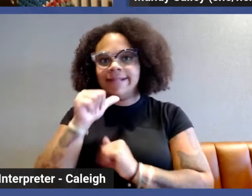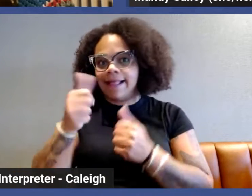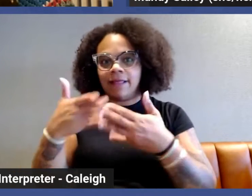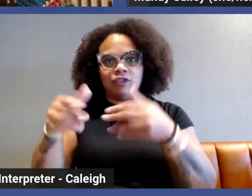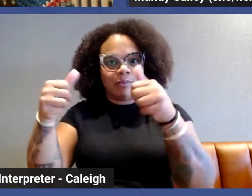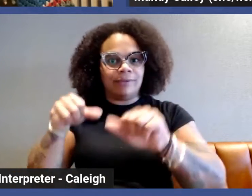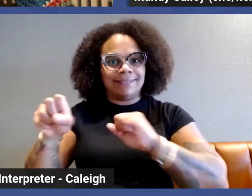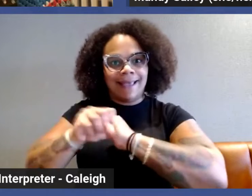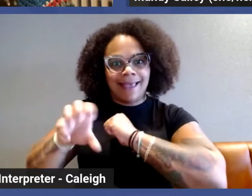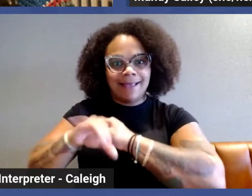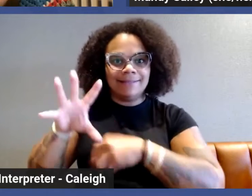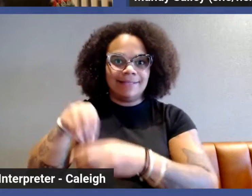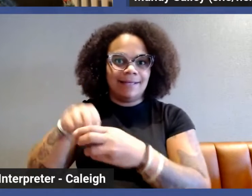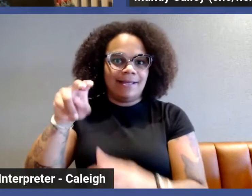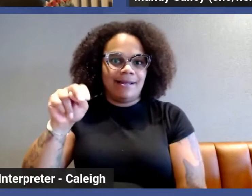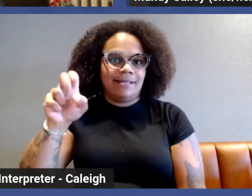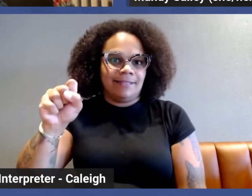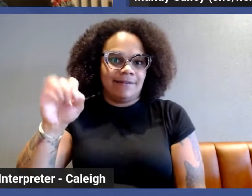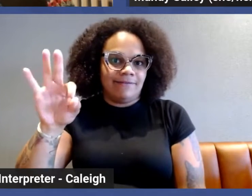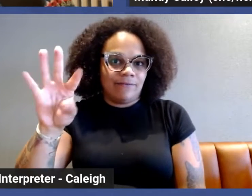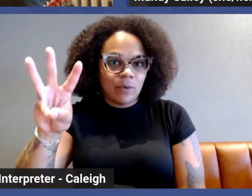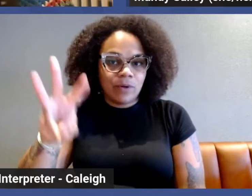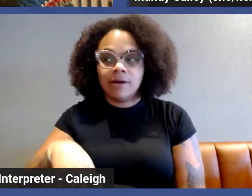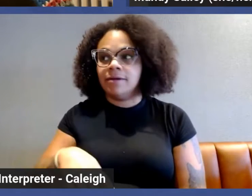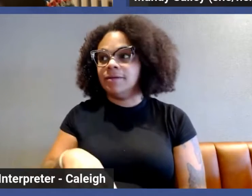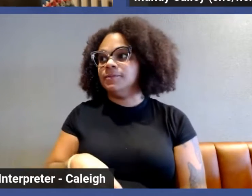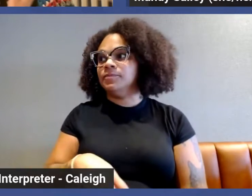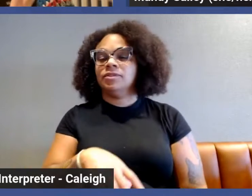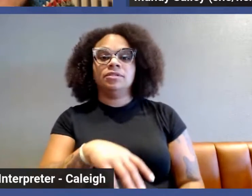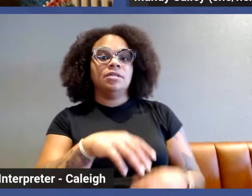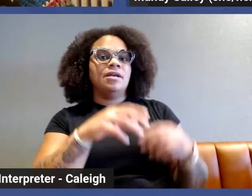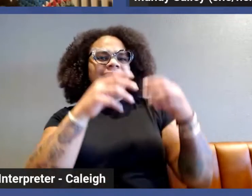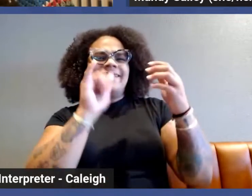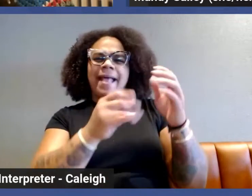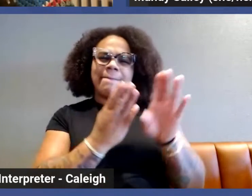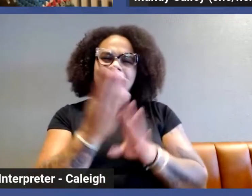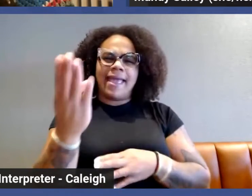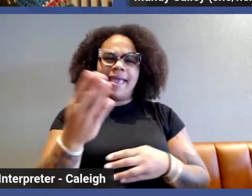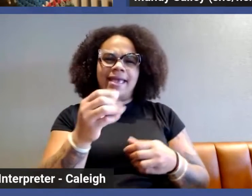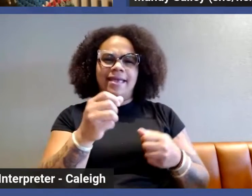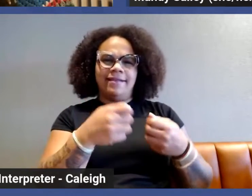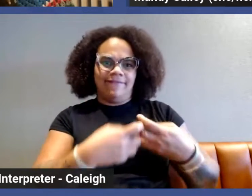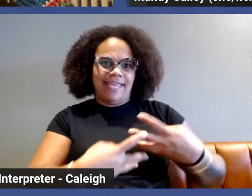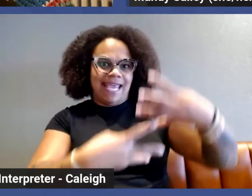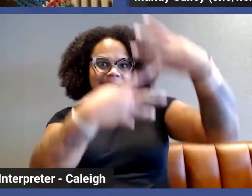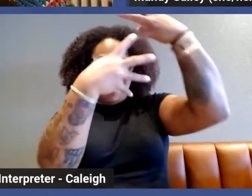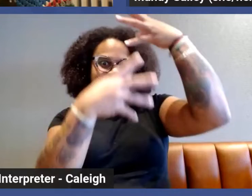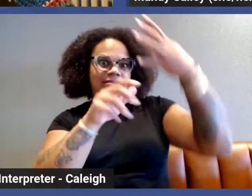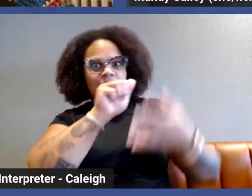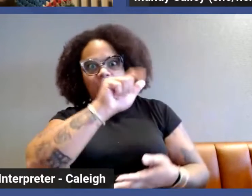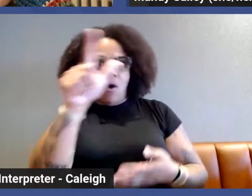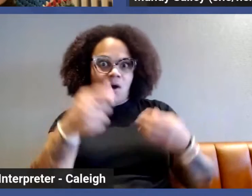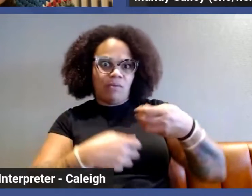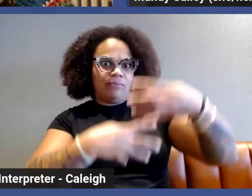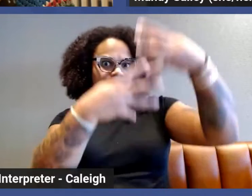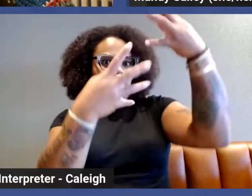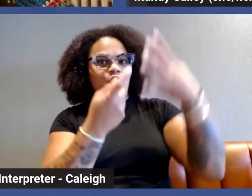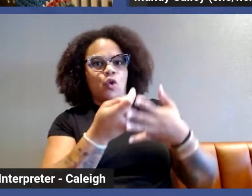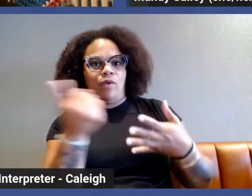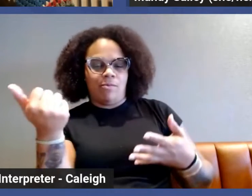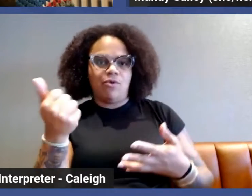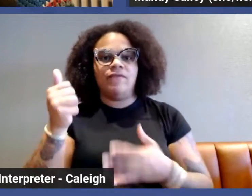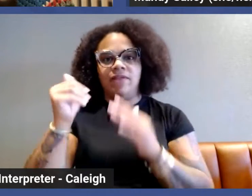threads, removing adult content from the all, like the main feed. Of course, the more